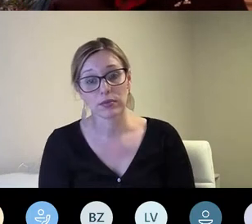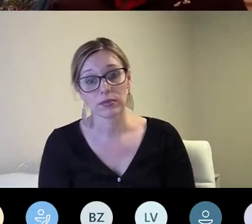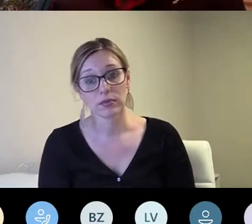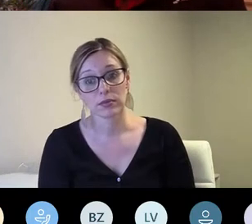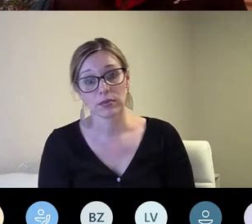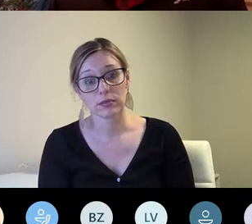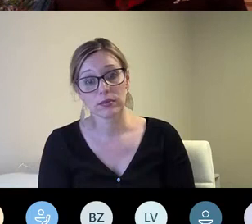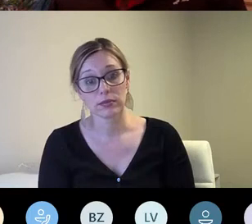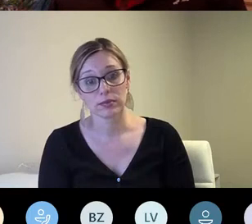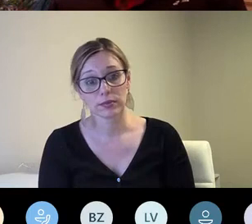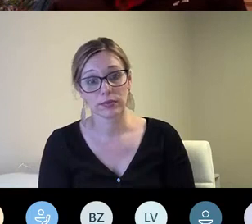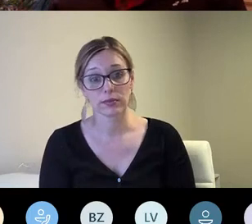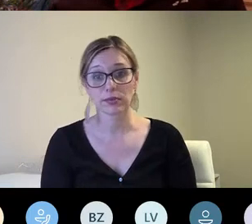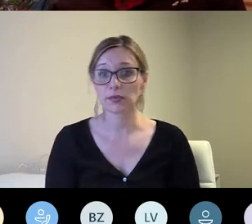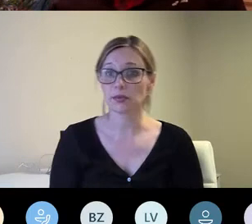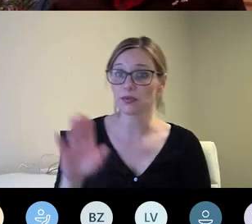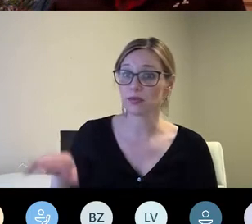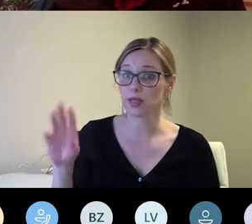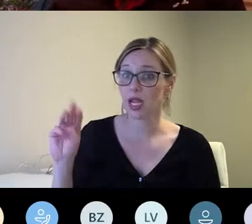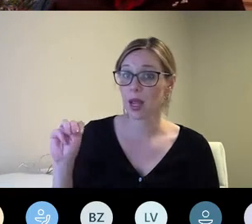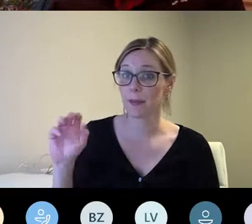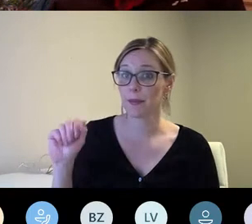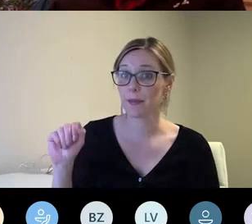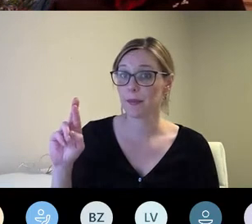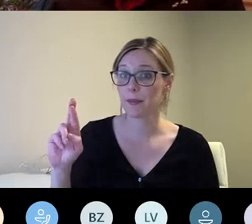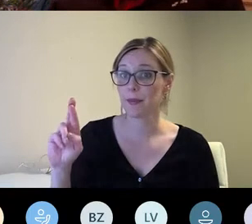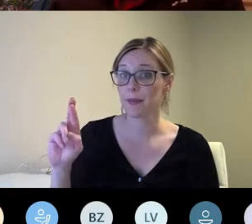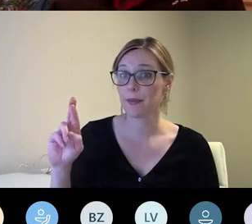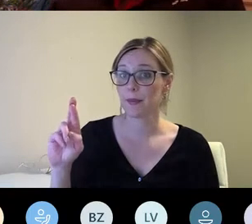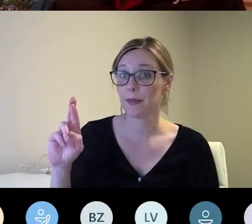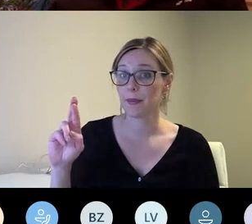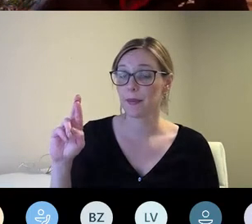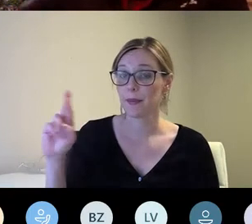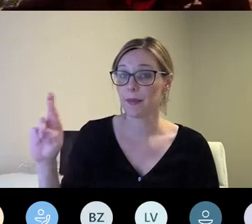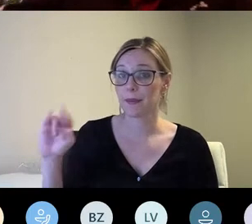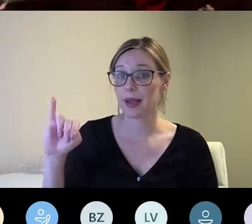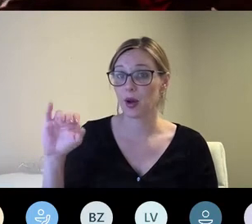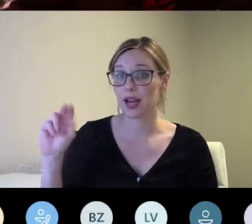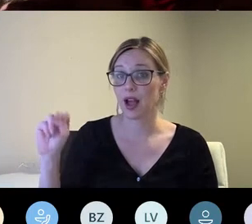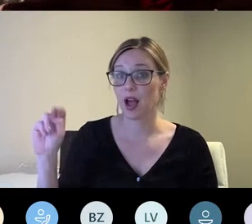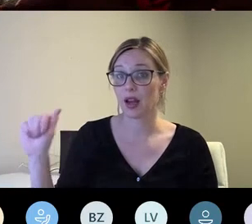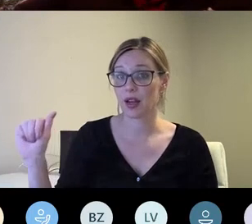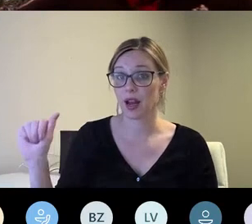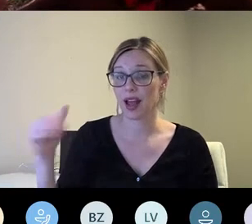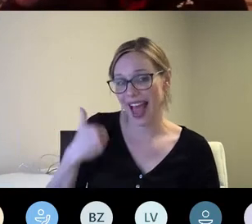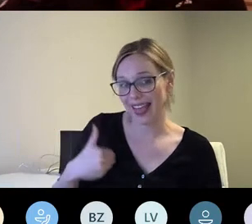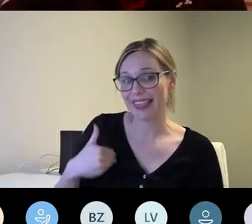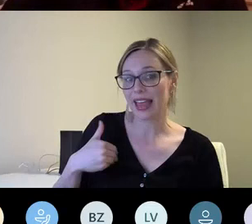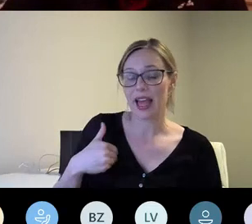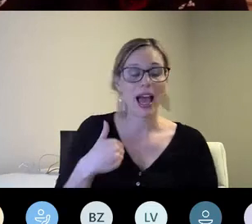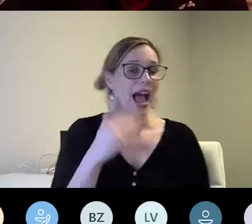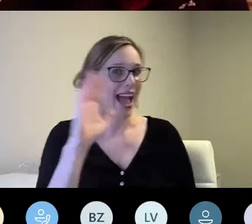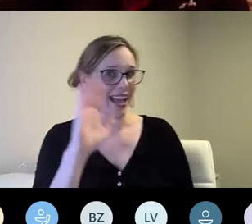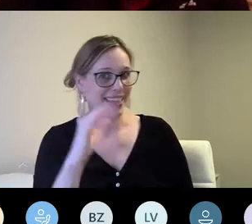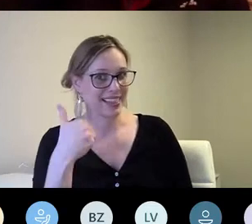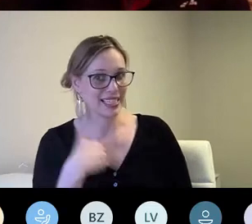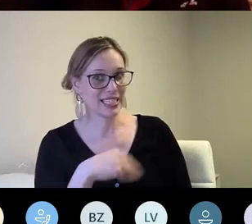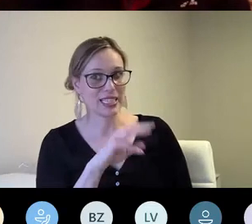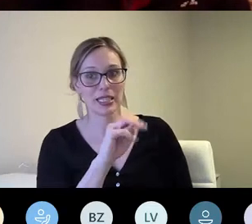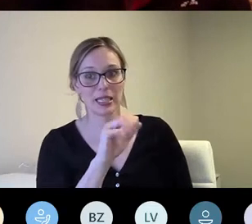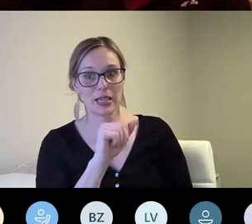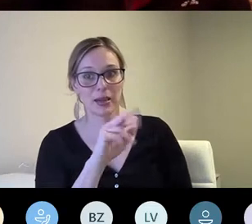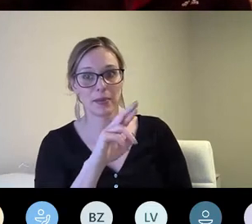I also see Mariana has a question. Hi. You're still muted, right? This is Mariana. I'm actually